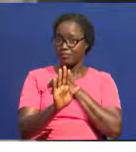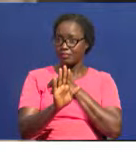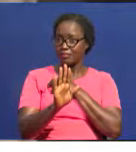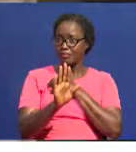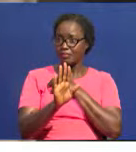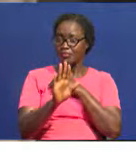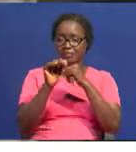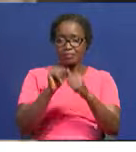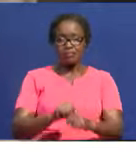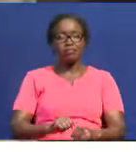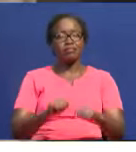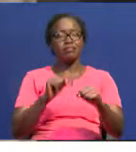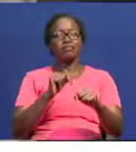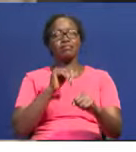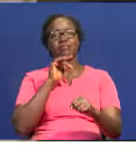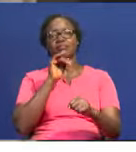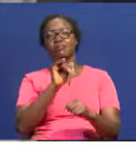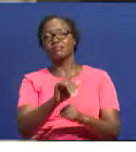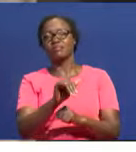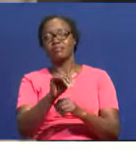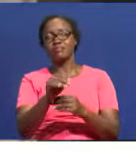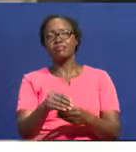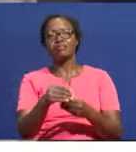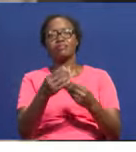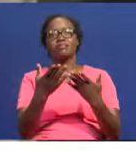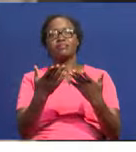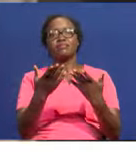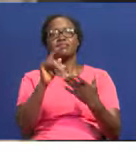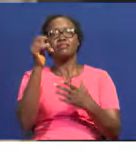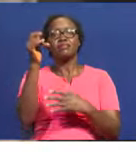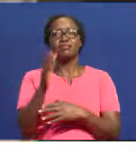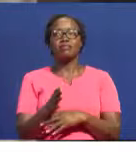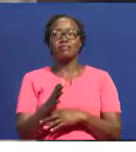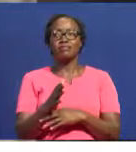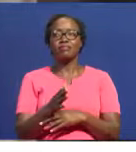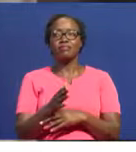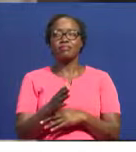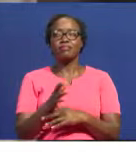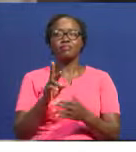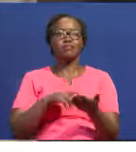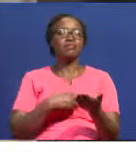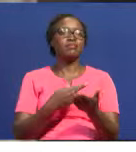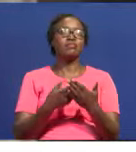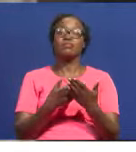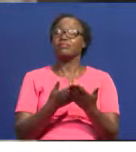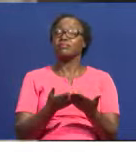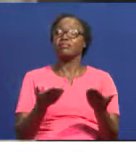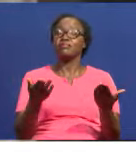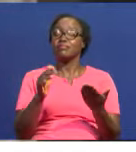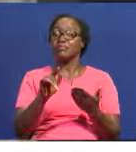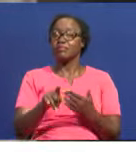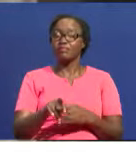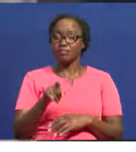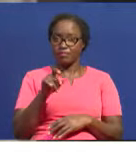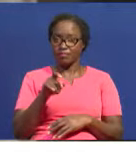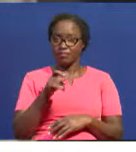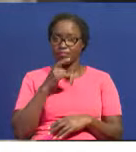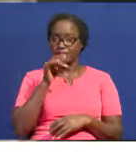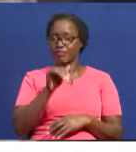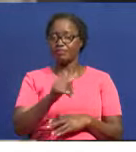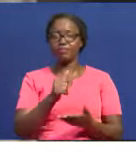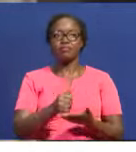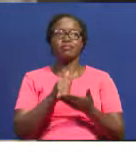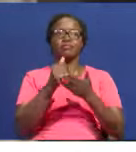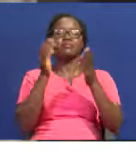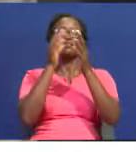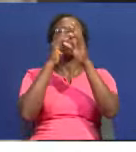ukubwa ili uweze kuletea wananchi rasilimali ambazo wanafaa kupata ili usaidie